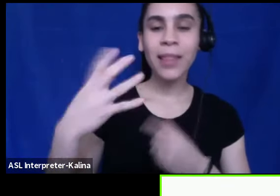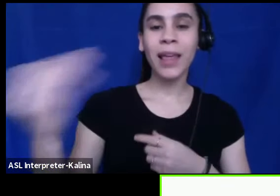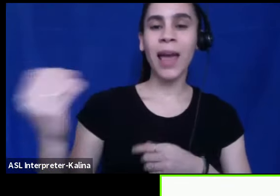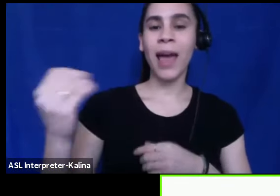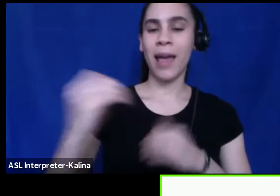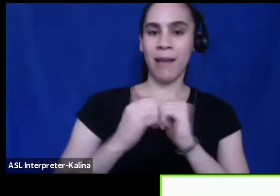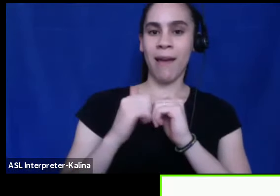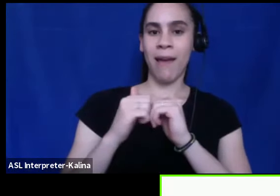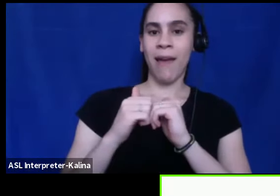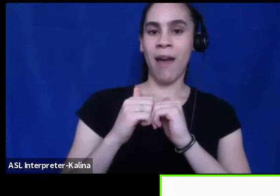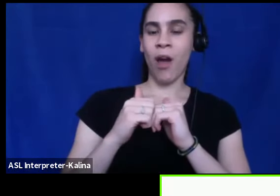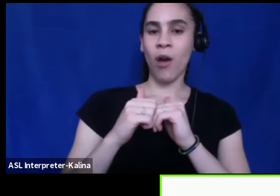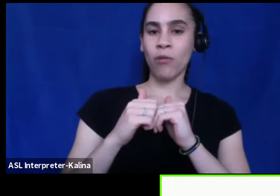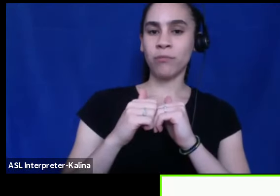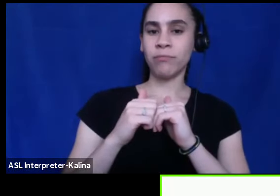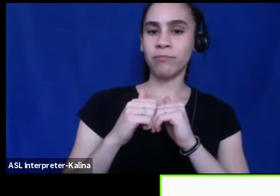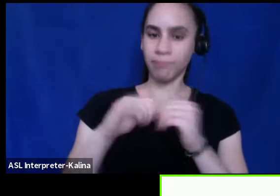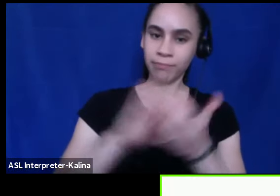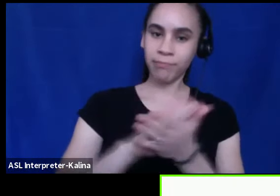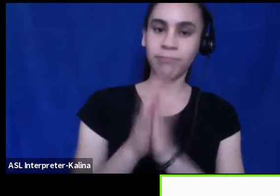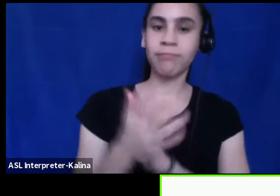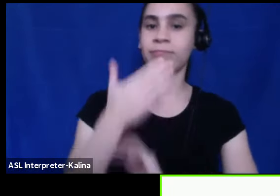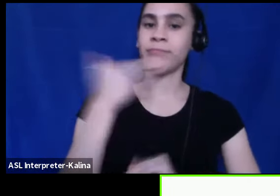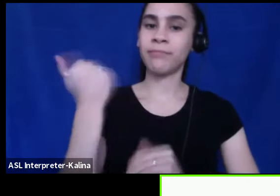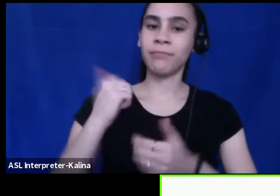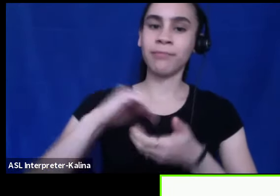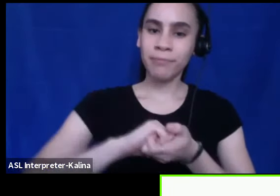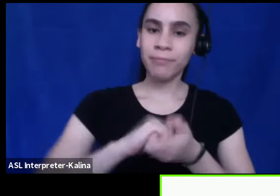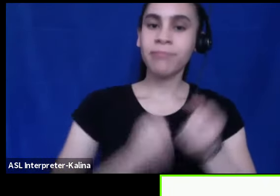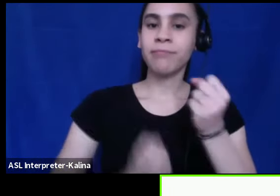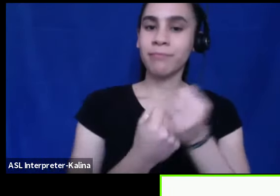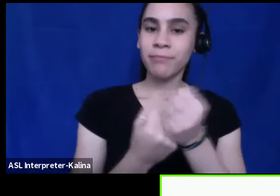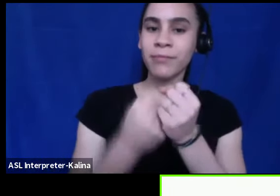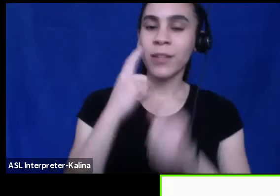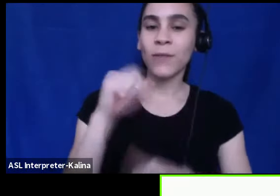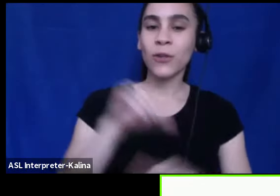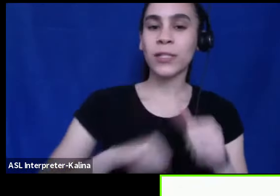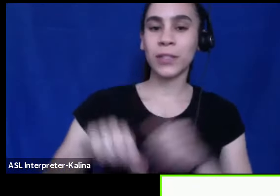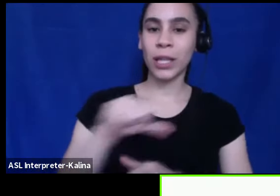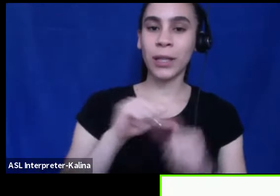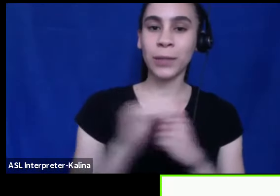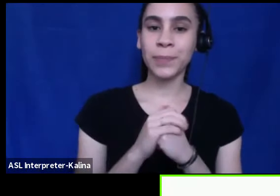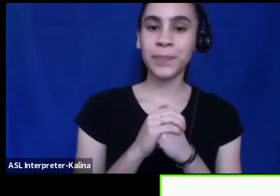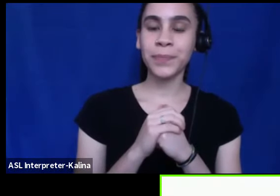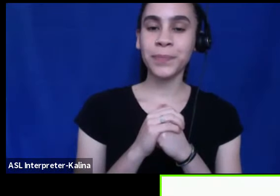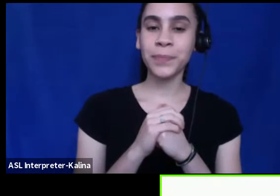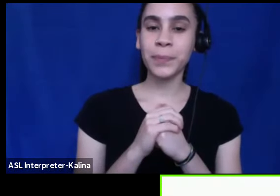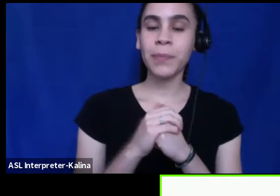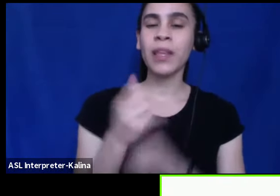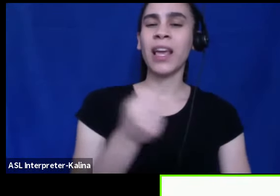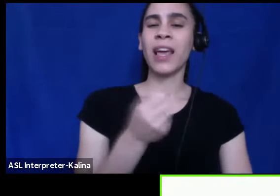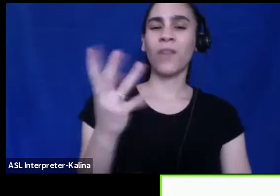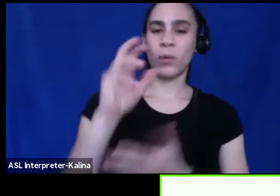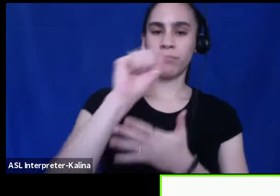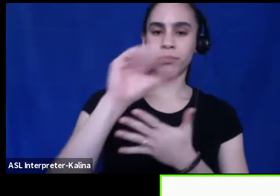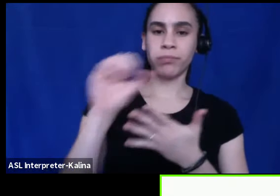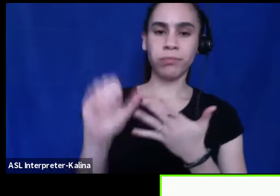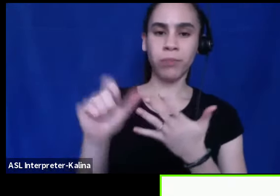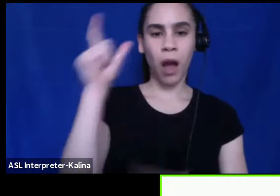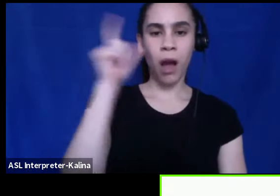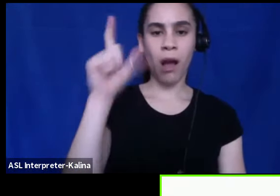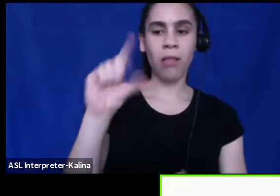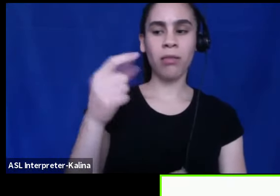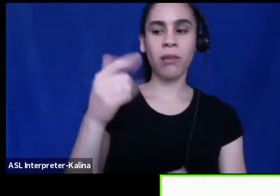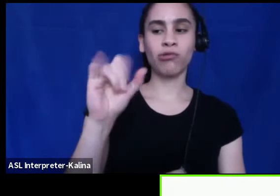better allies and better advocates for each other. So a few logistics here is we have a